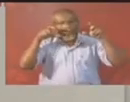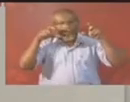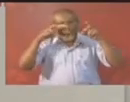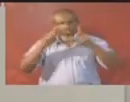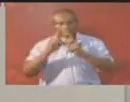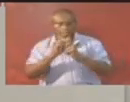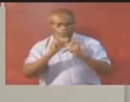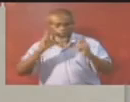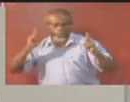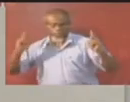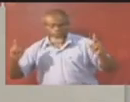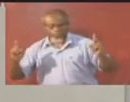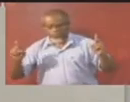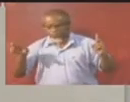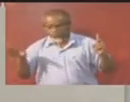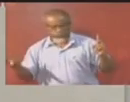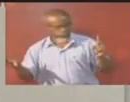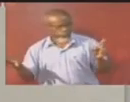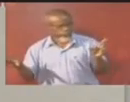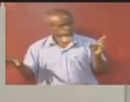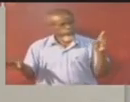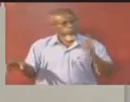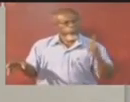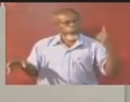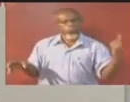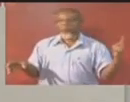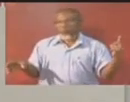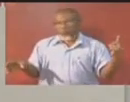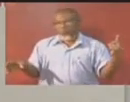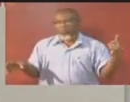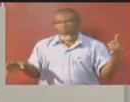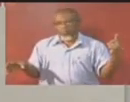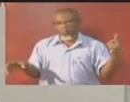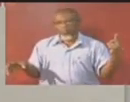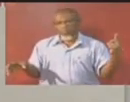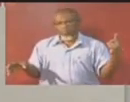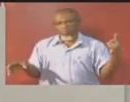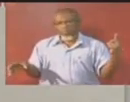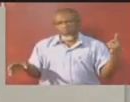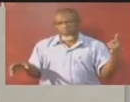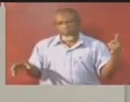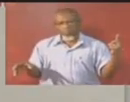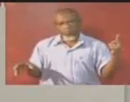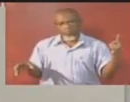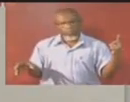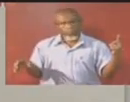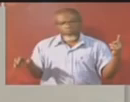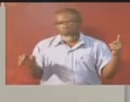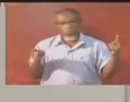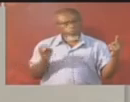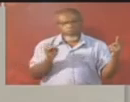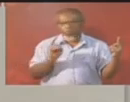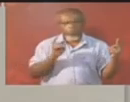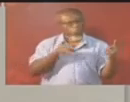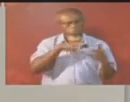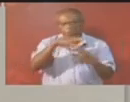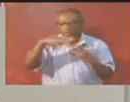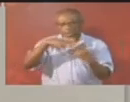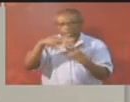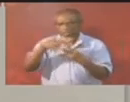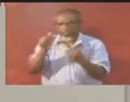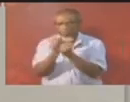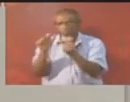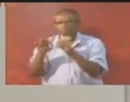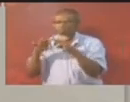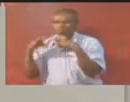the distancing, physical interaction to a minimum, even in the household. If this is impossible